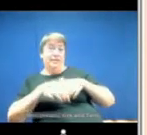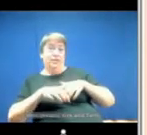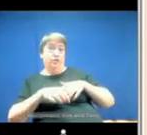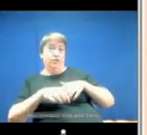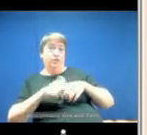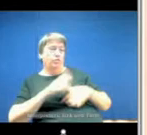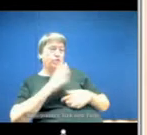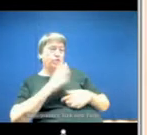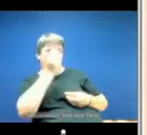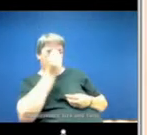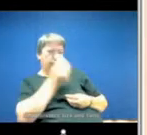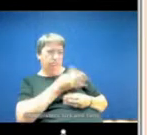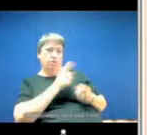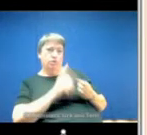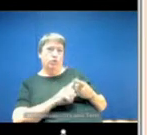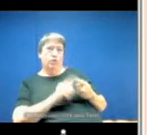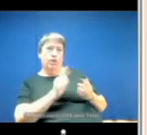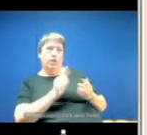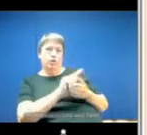You also